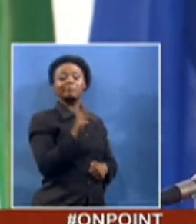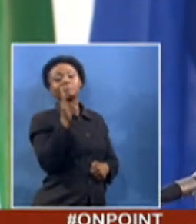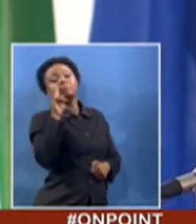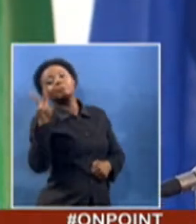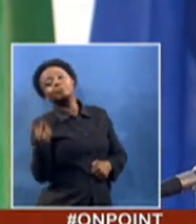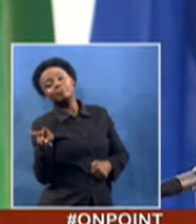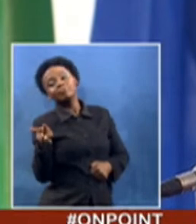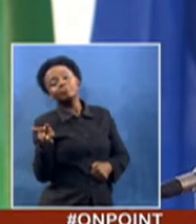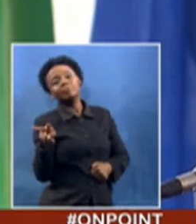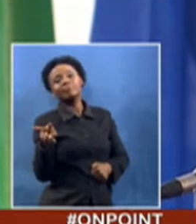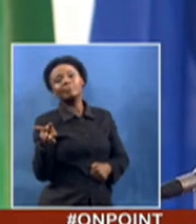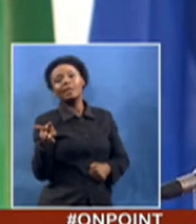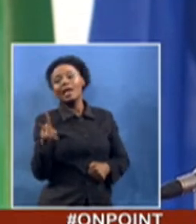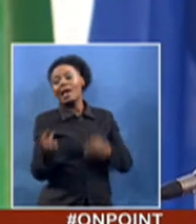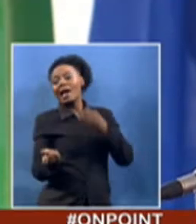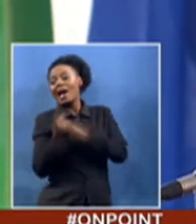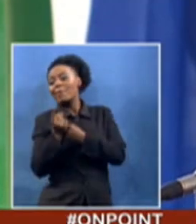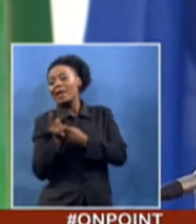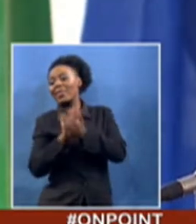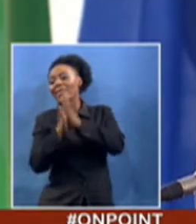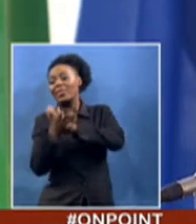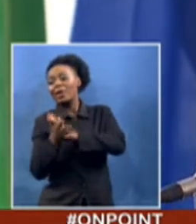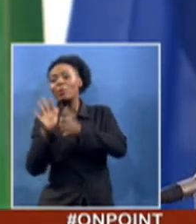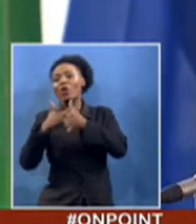the ground because of the looting,